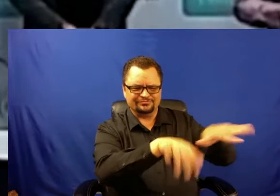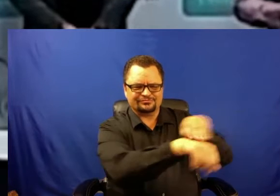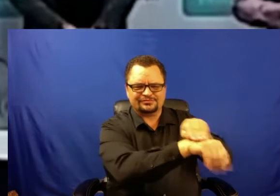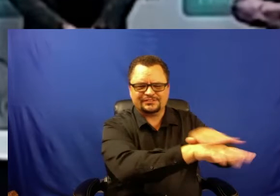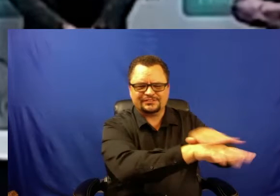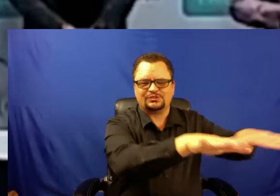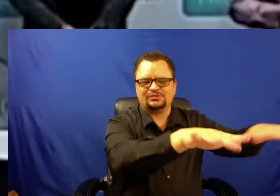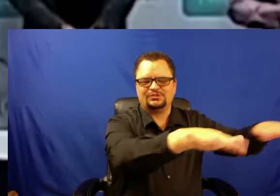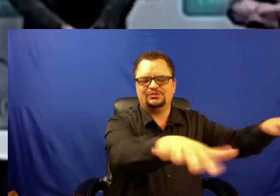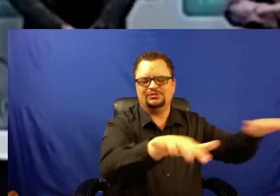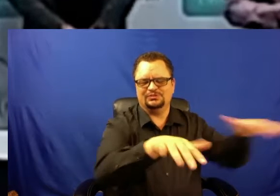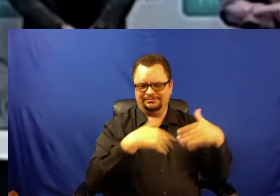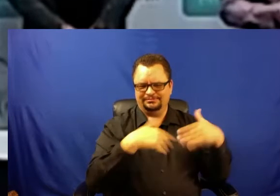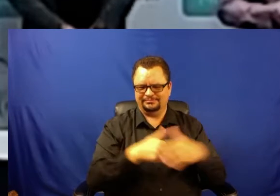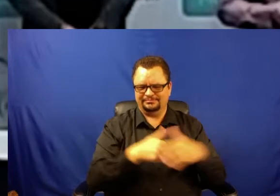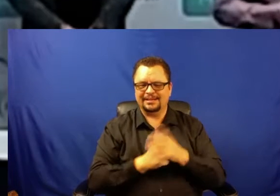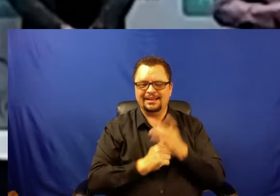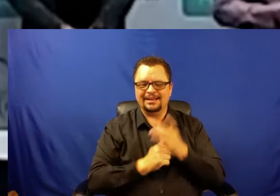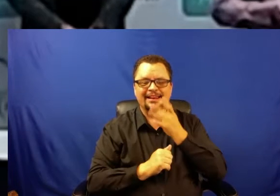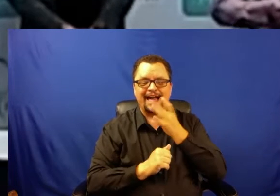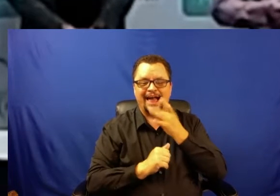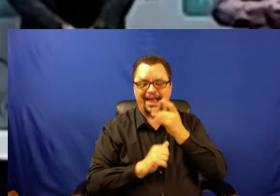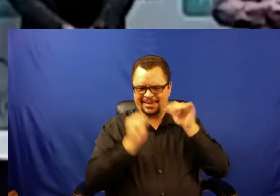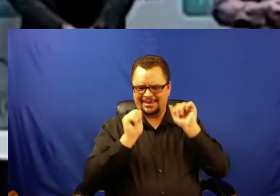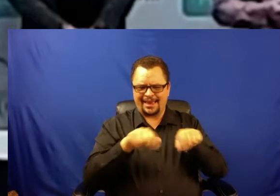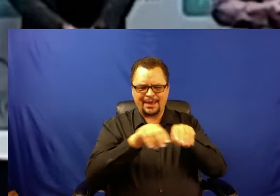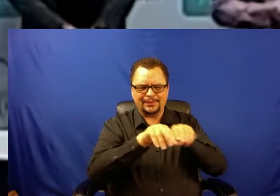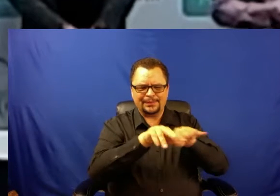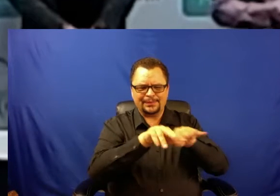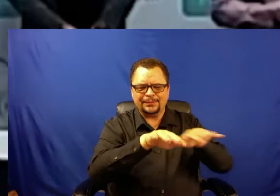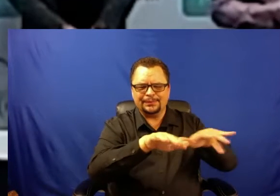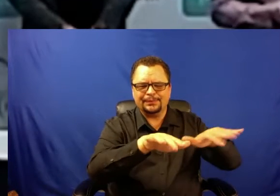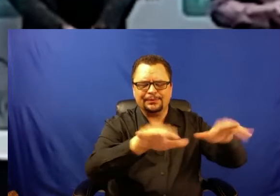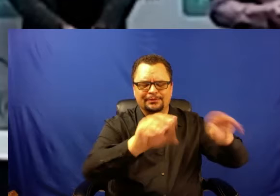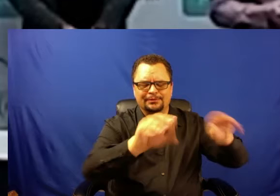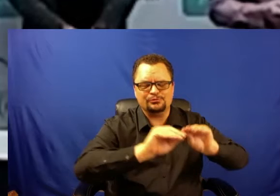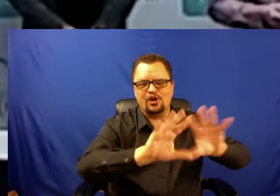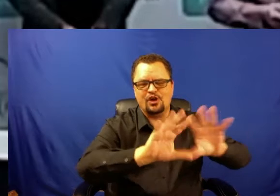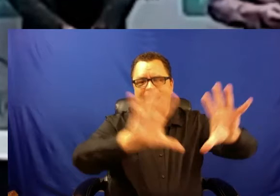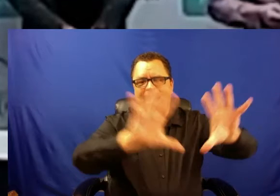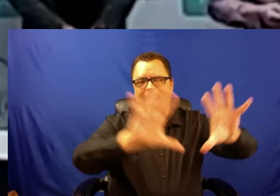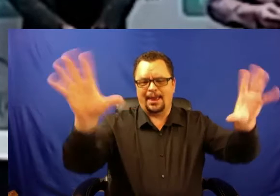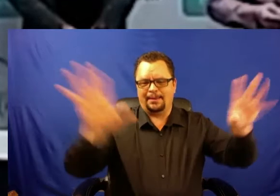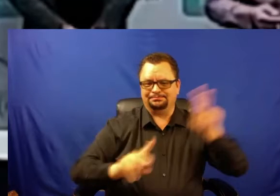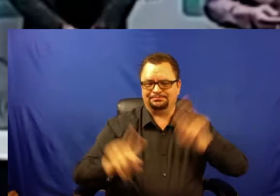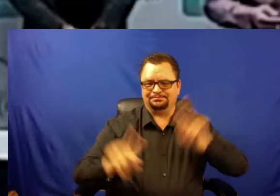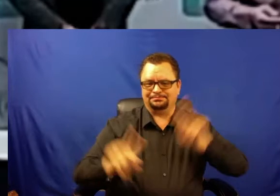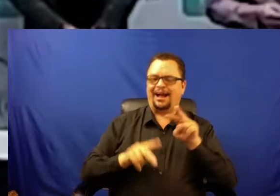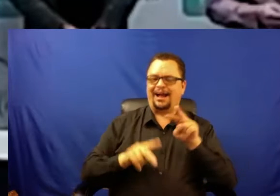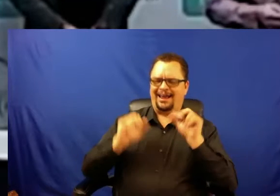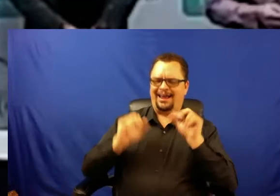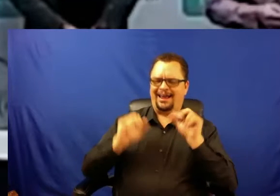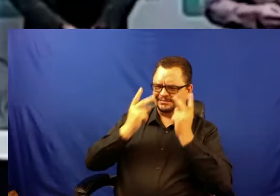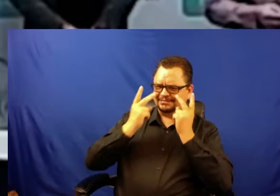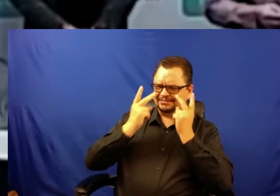men that they may see your good works and glorify your Father in